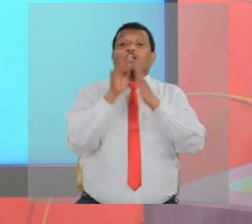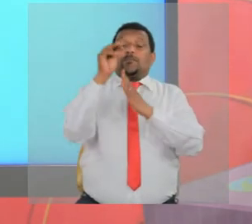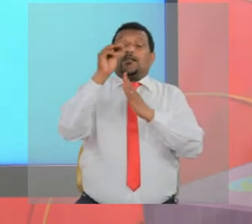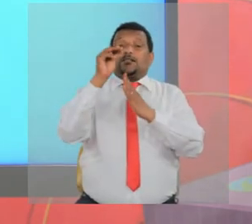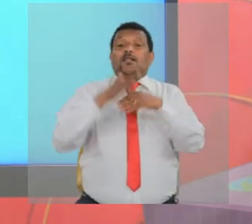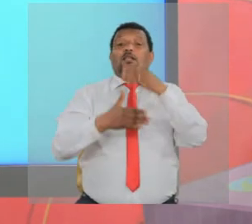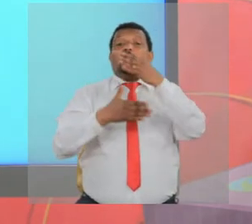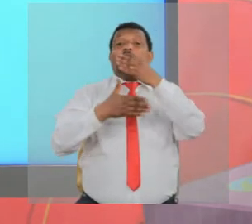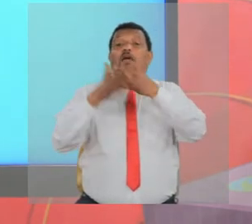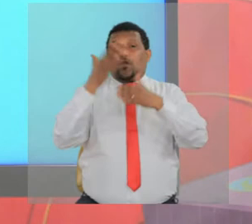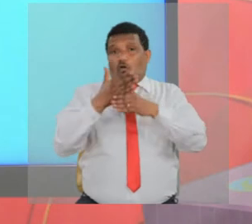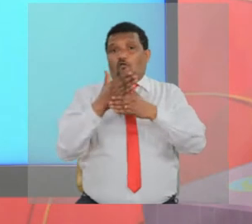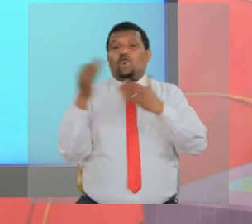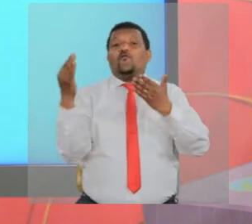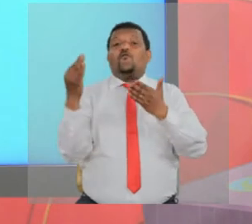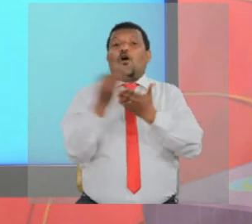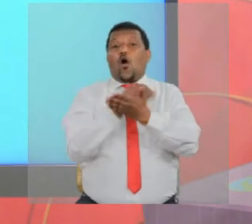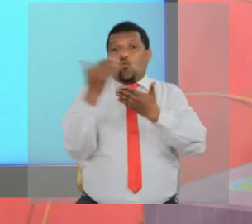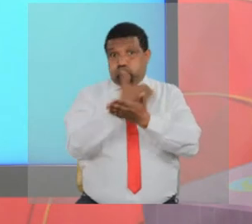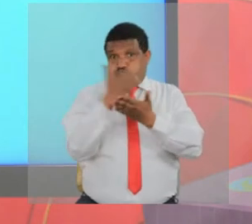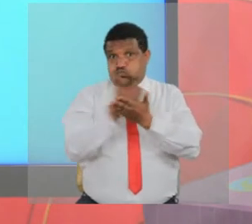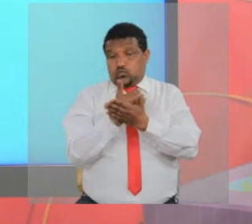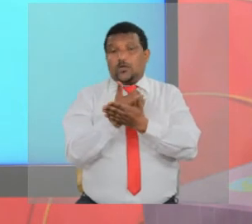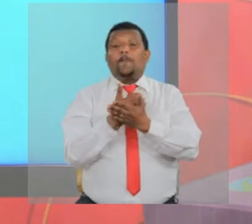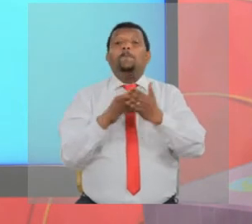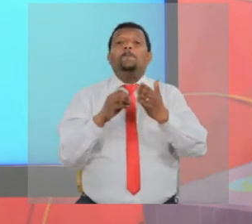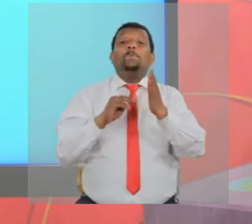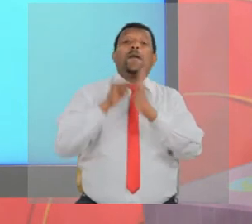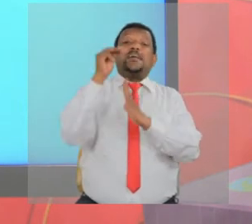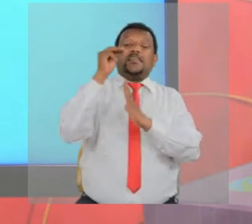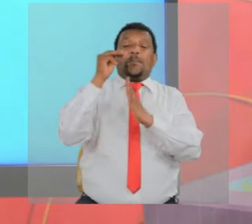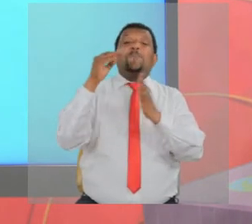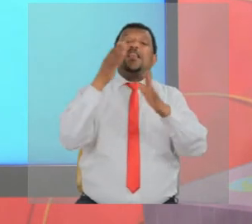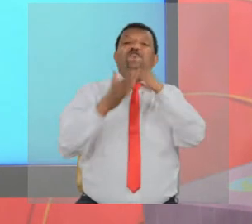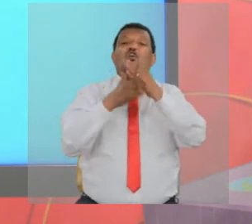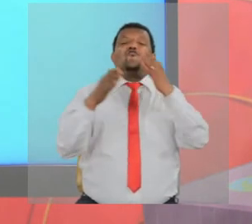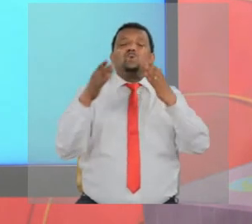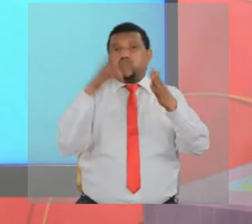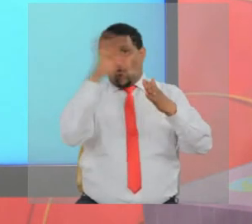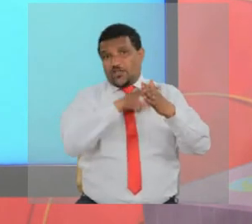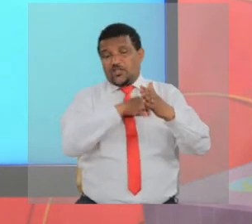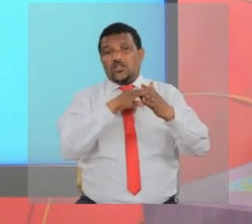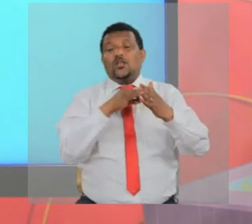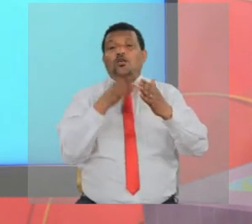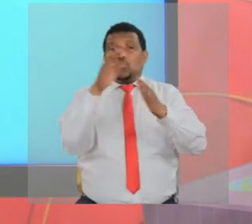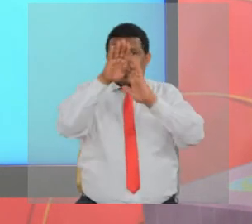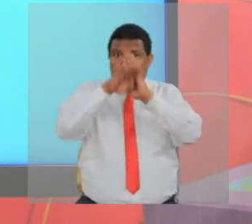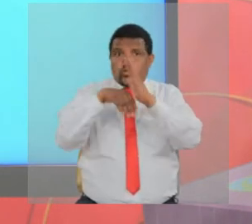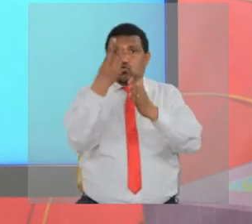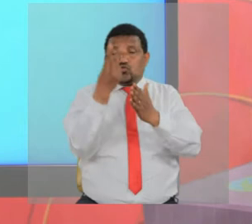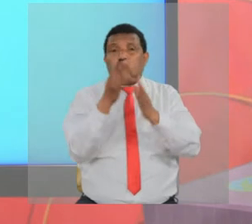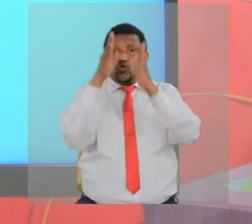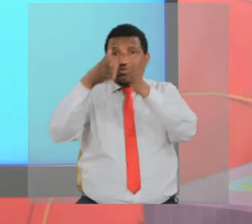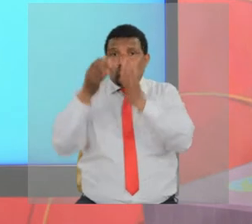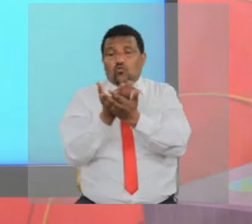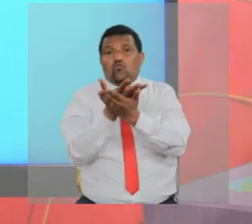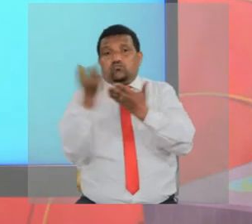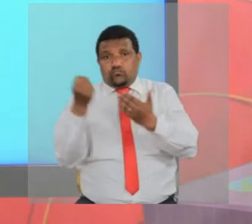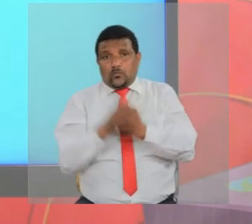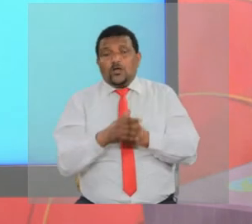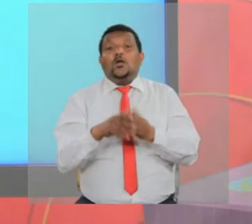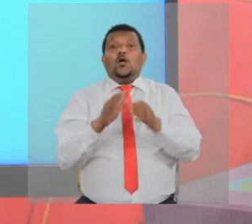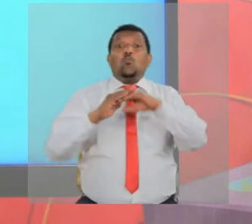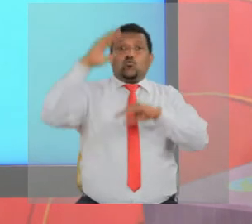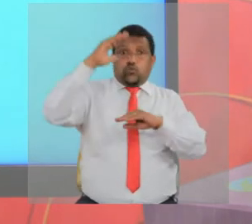means the firm gets the maximum level of profit when it produces 2 units of a commodity. If the firm produces more than